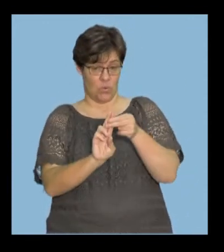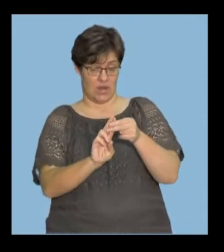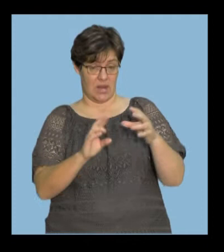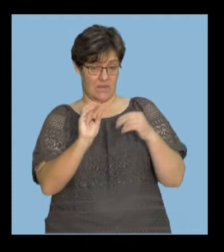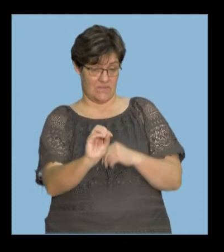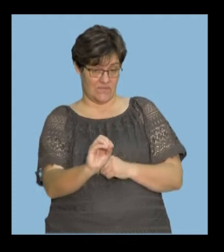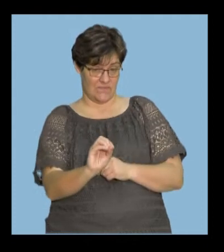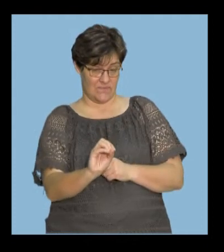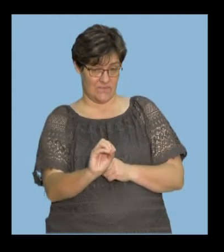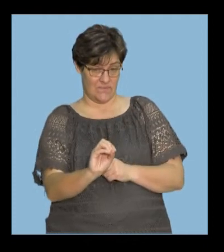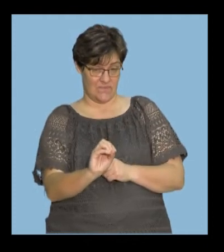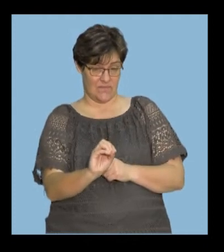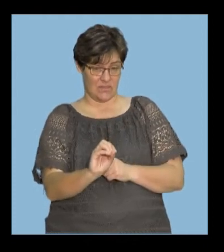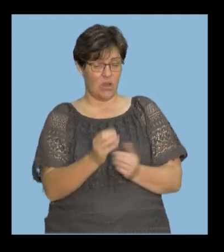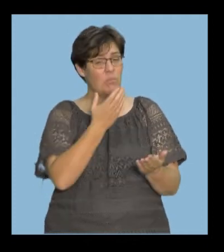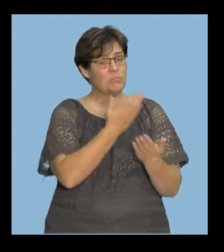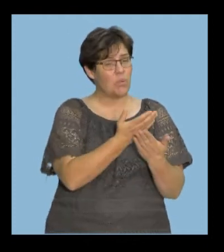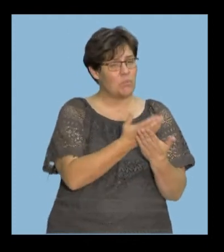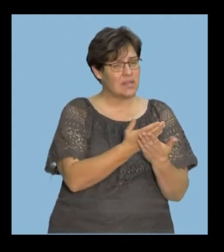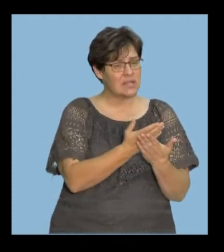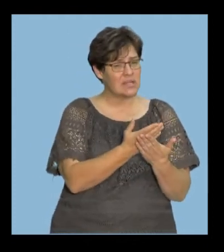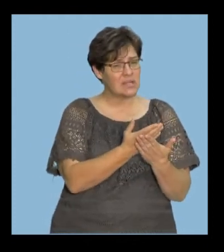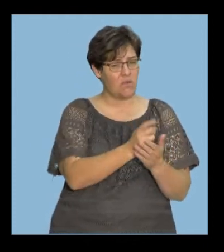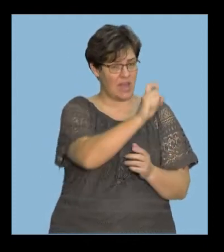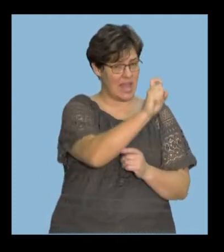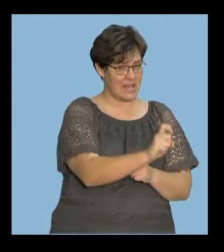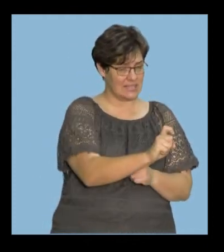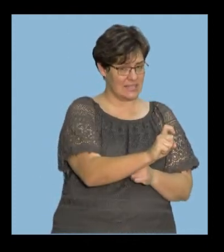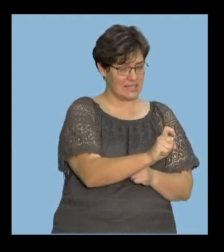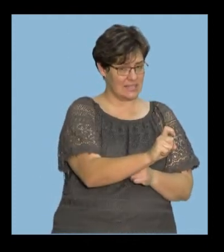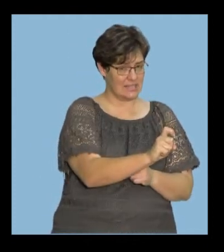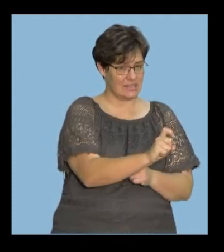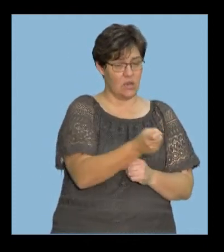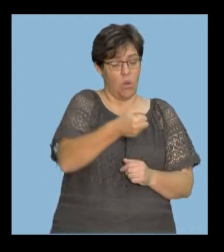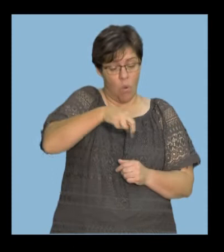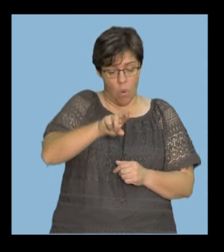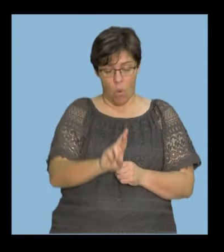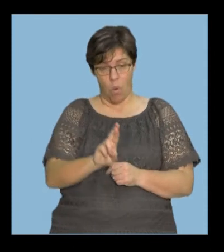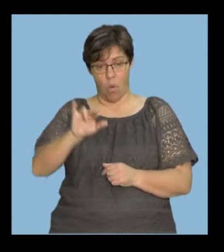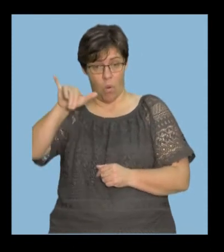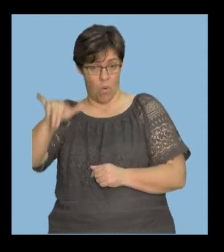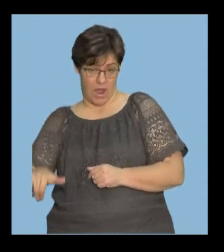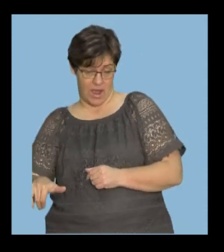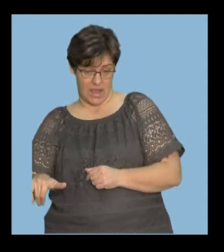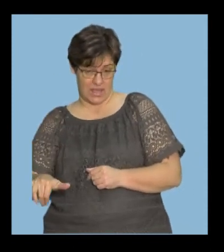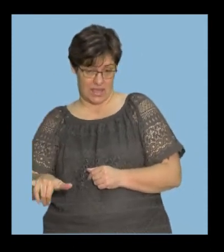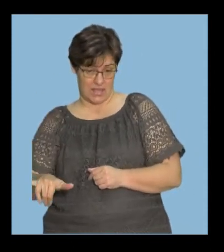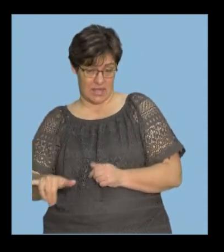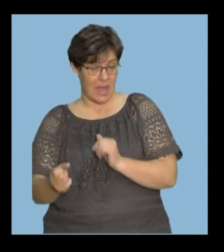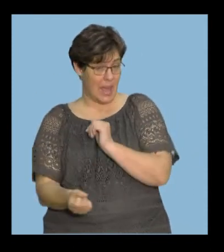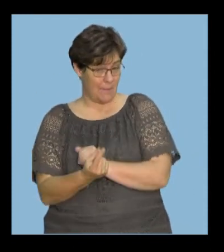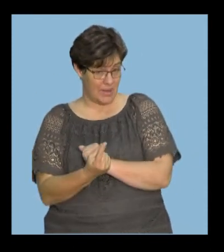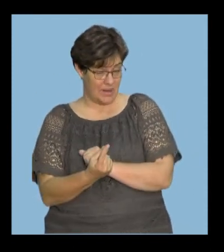union, which is saying what's the probability of X or Y